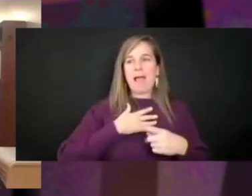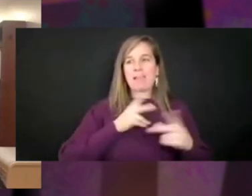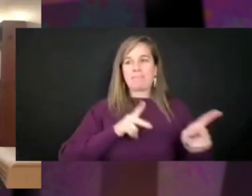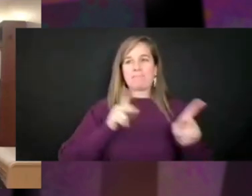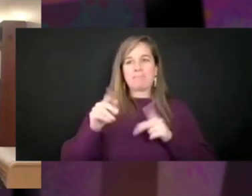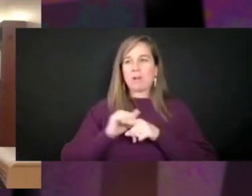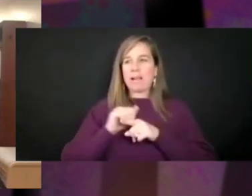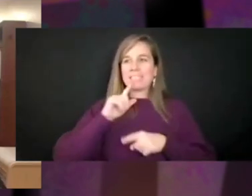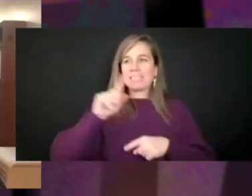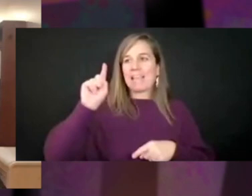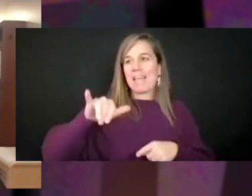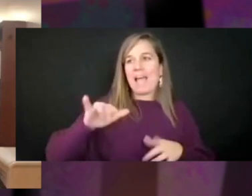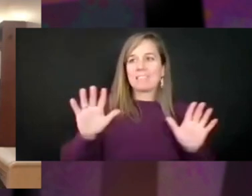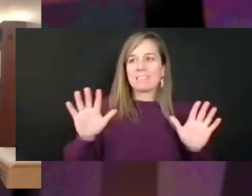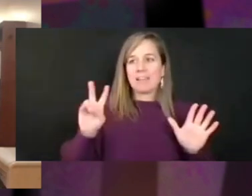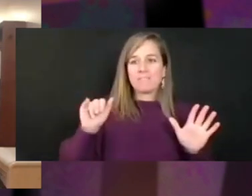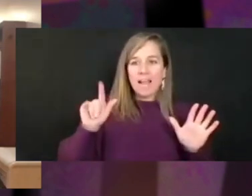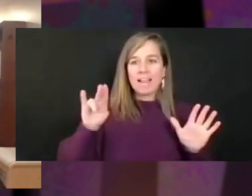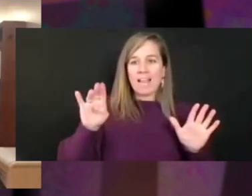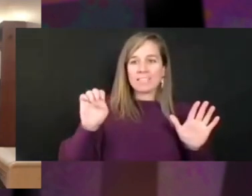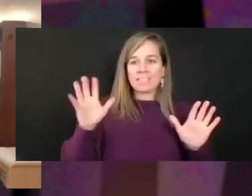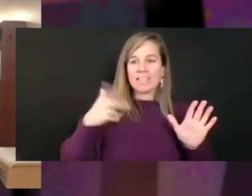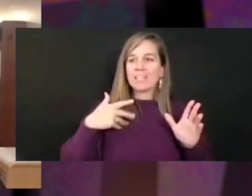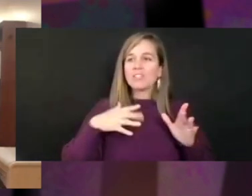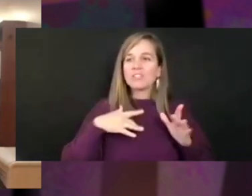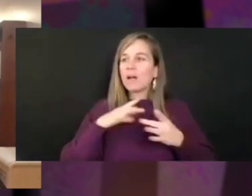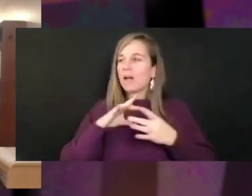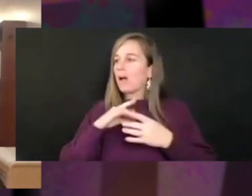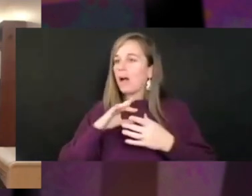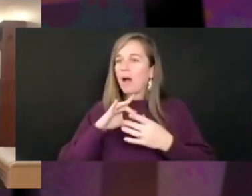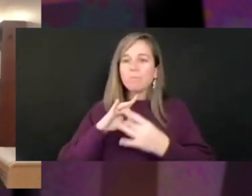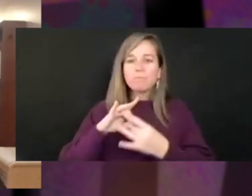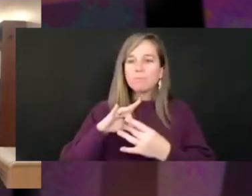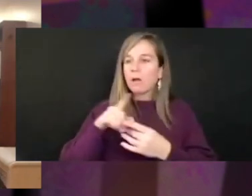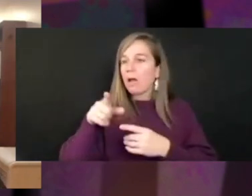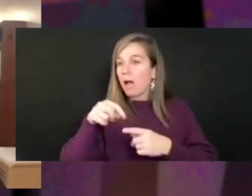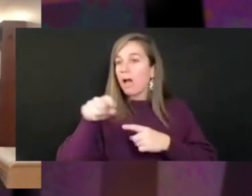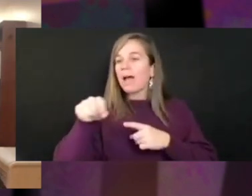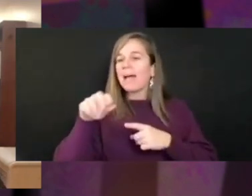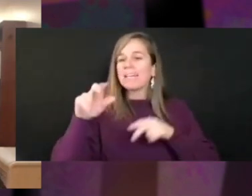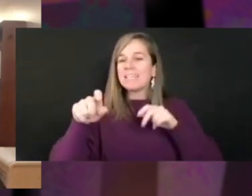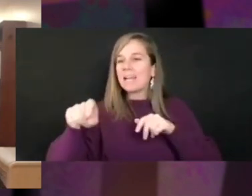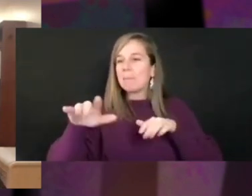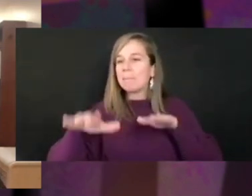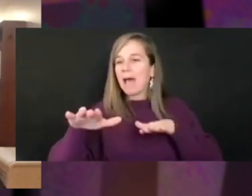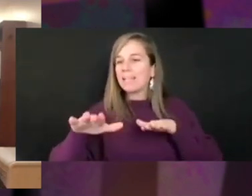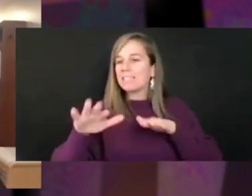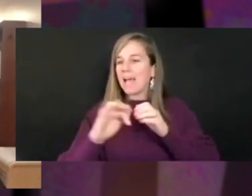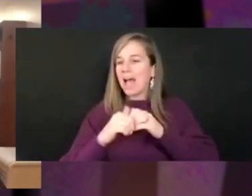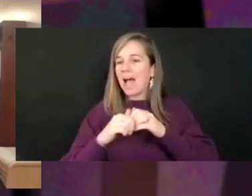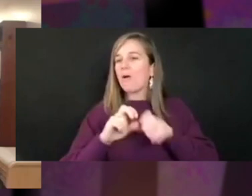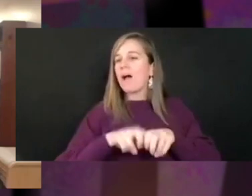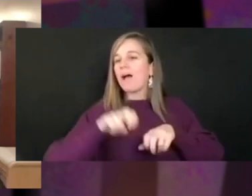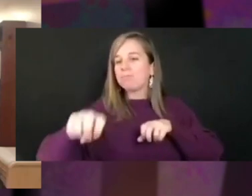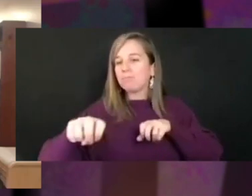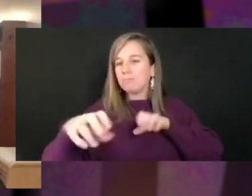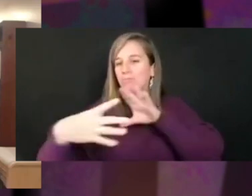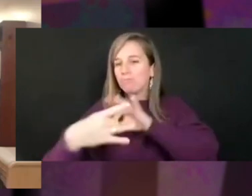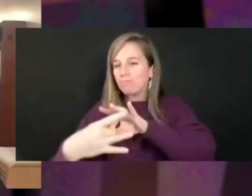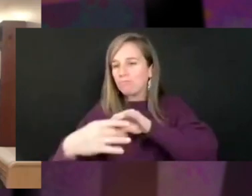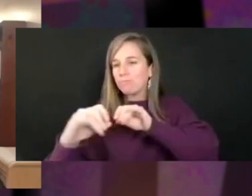as, you know, tuning in to what kind of balance is needed and in what kind of way,